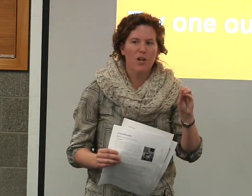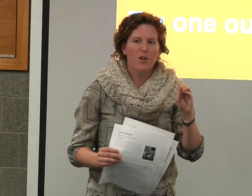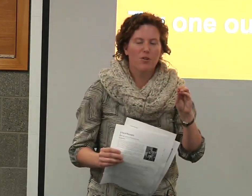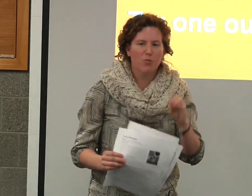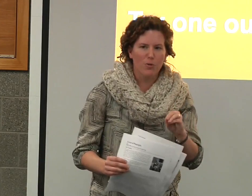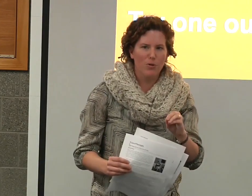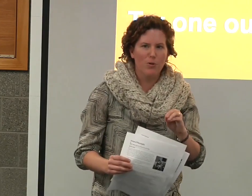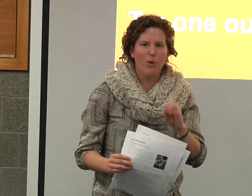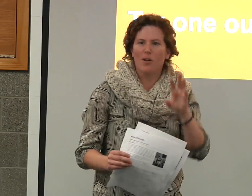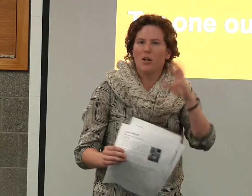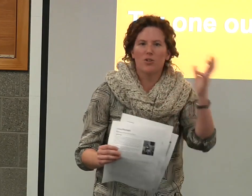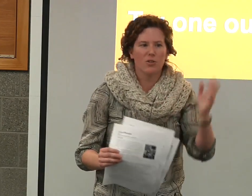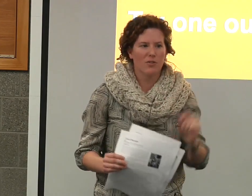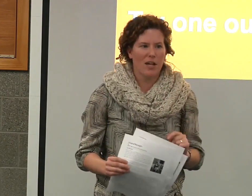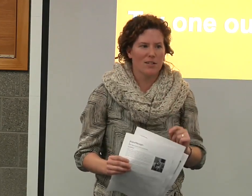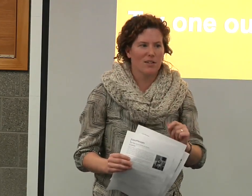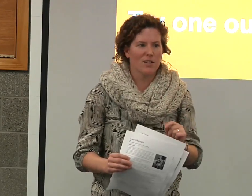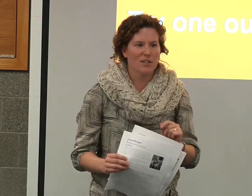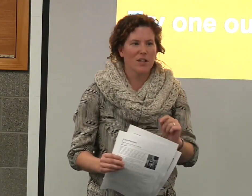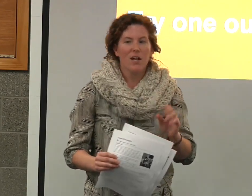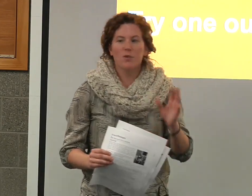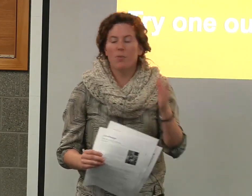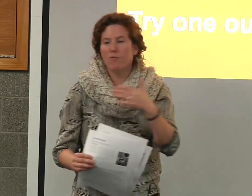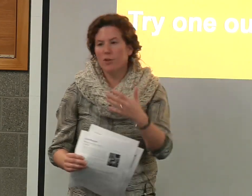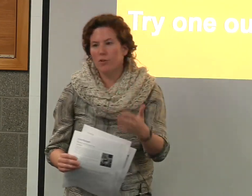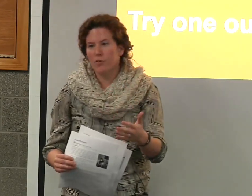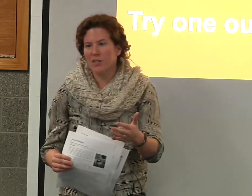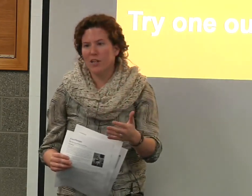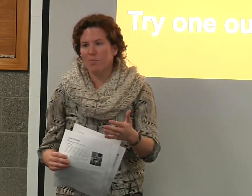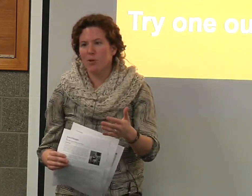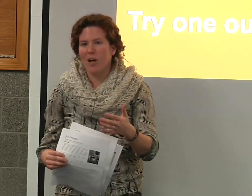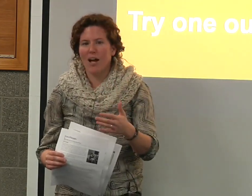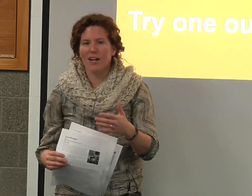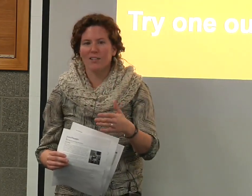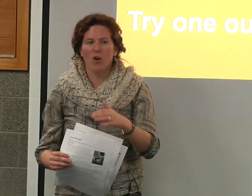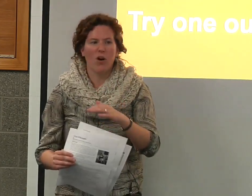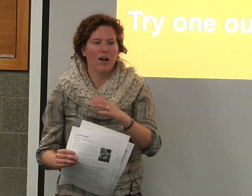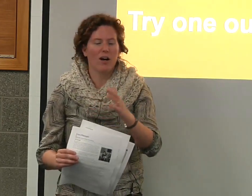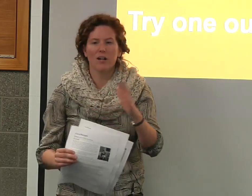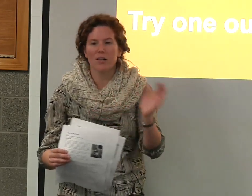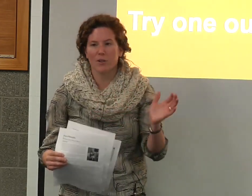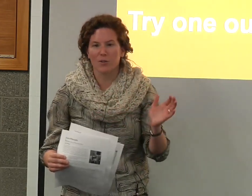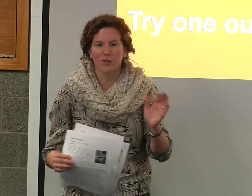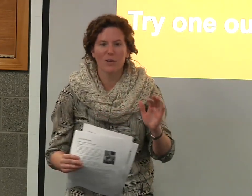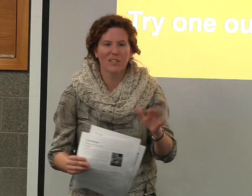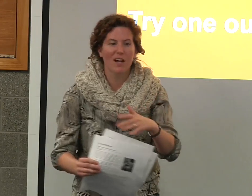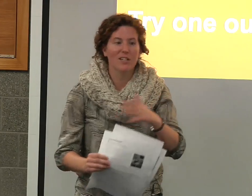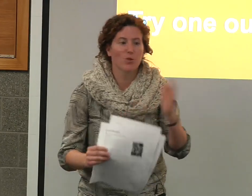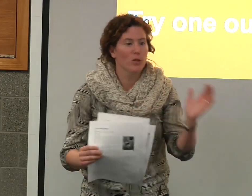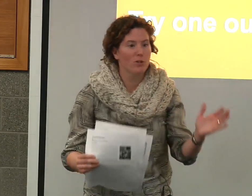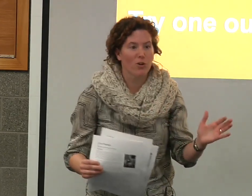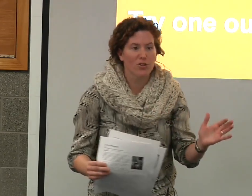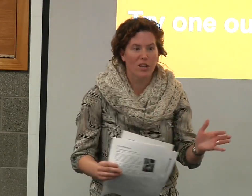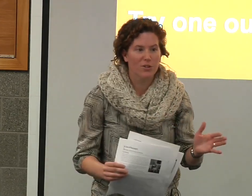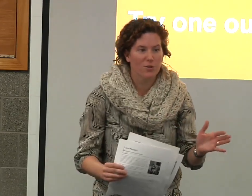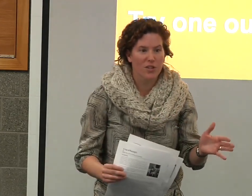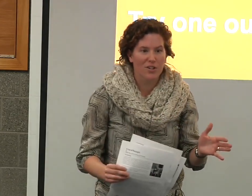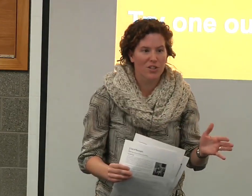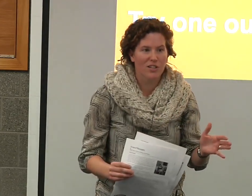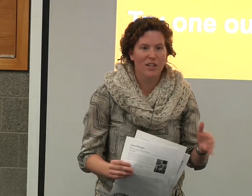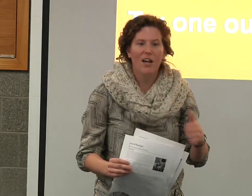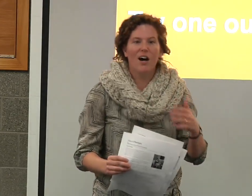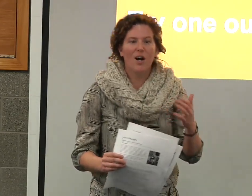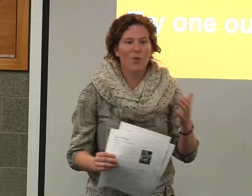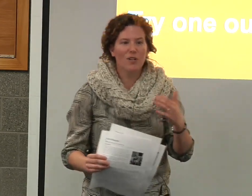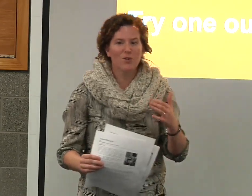to search through illustrative case studies. So Buffalo, for example, has clickers. You might say, I teach a really large